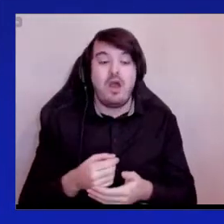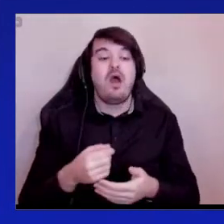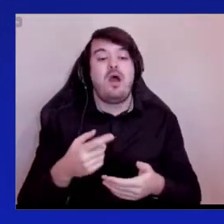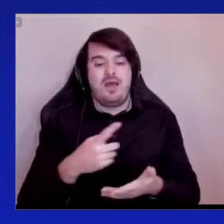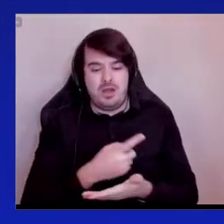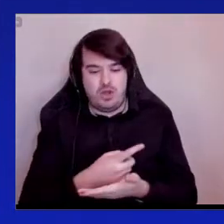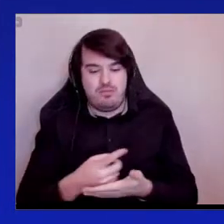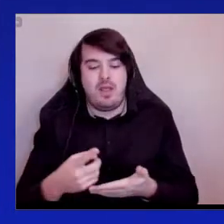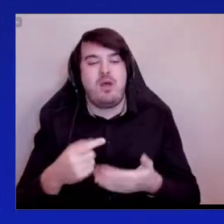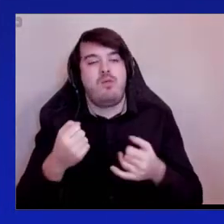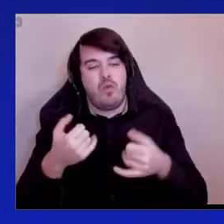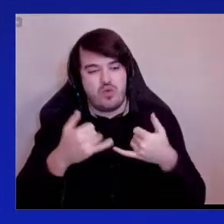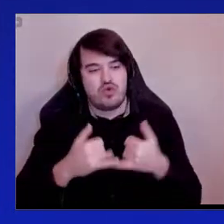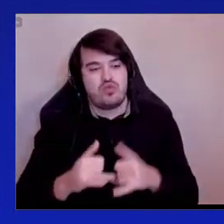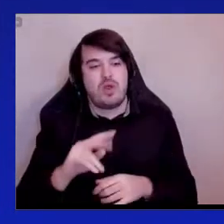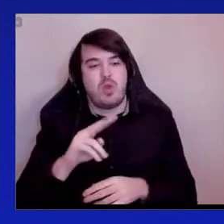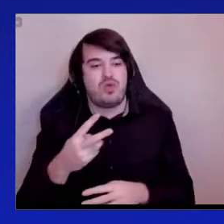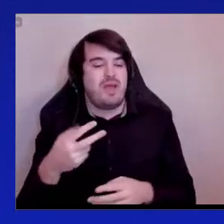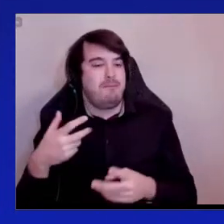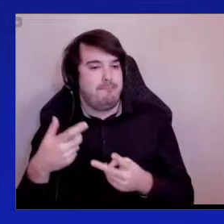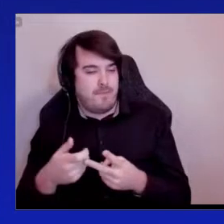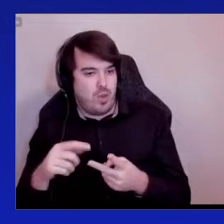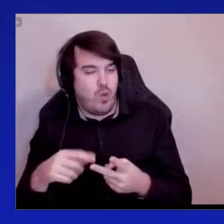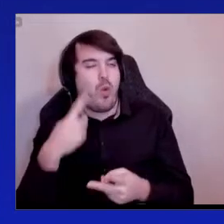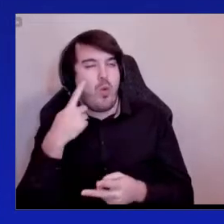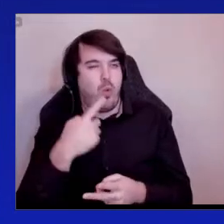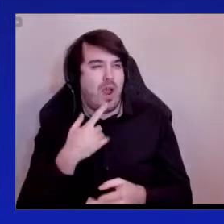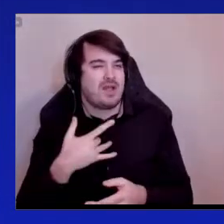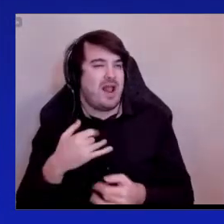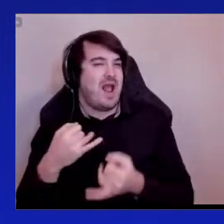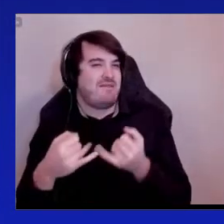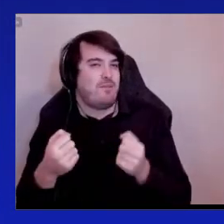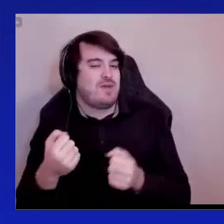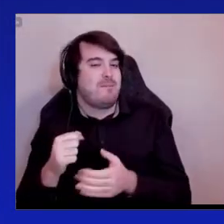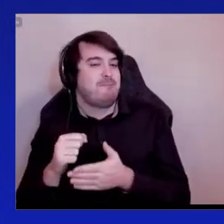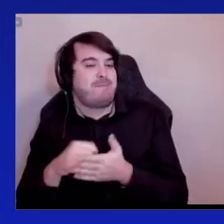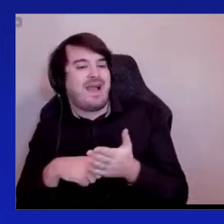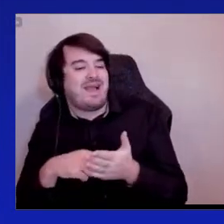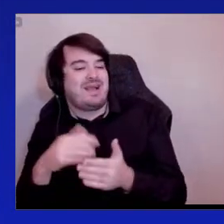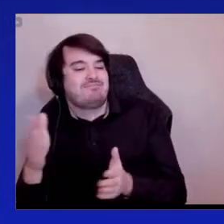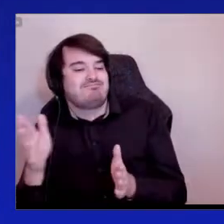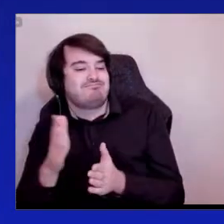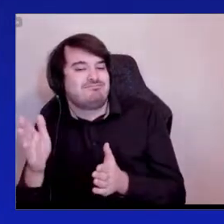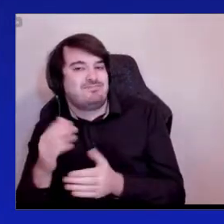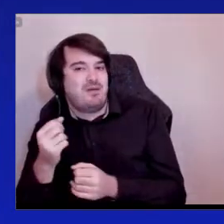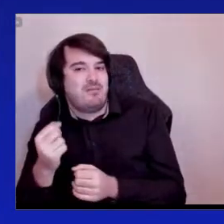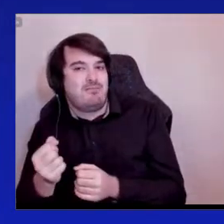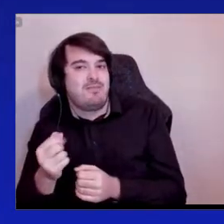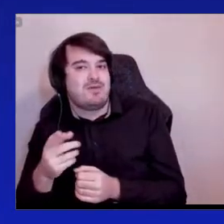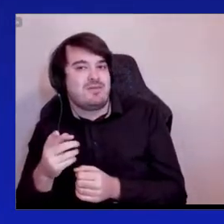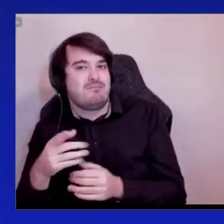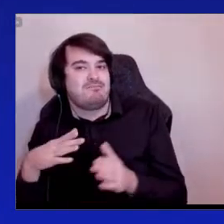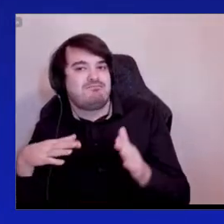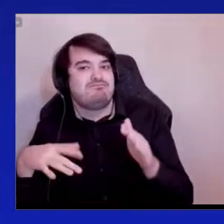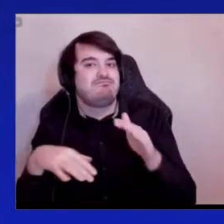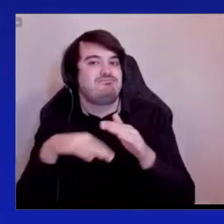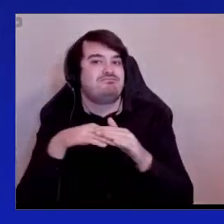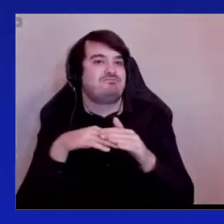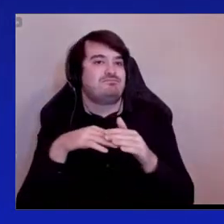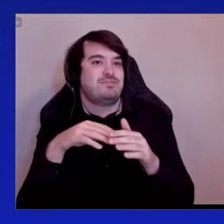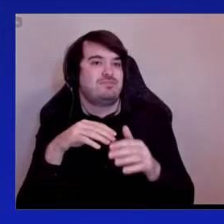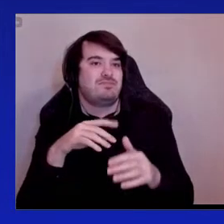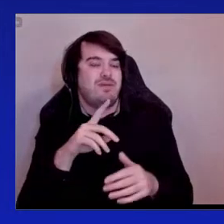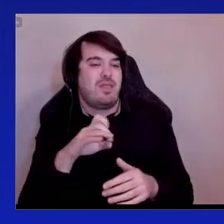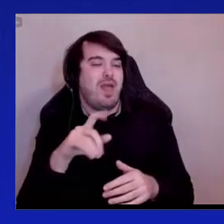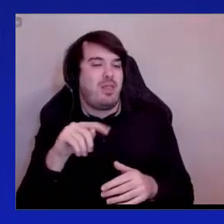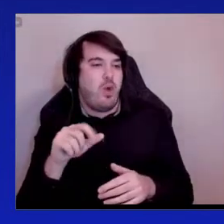for this week, we're going to be able to resume the second dose of vaccination. There will be a